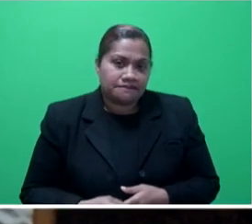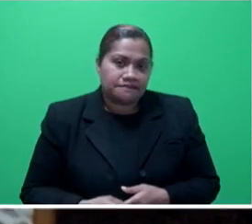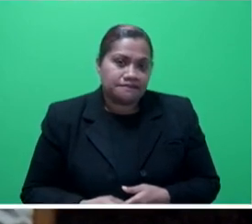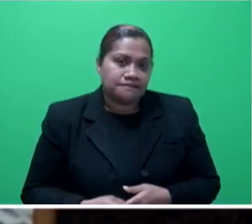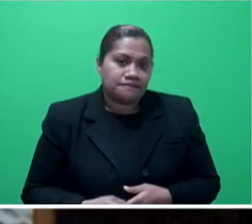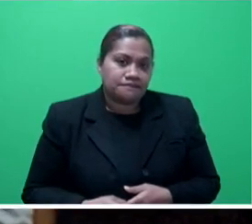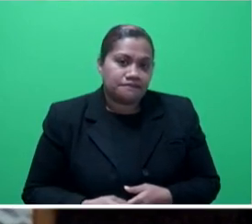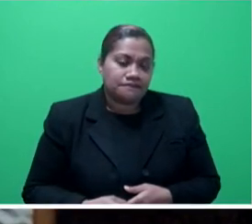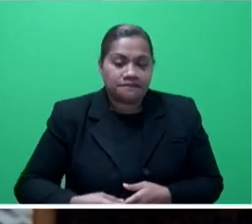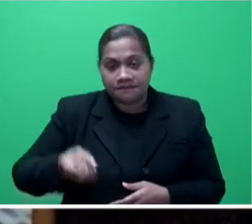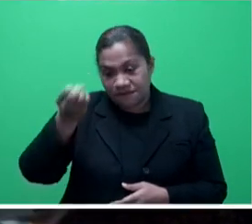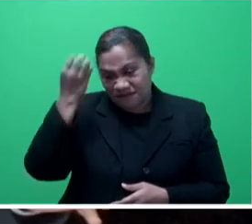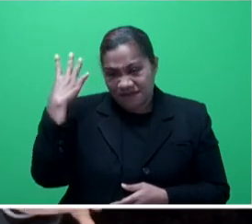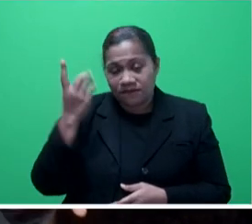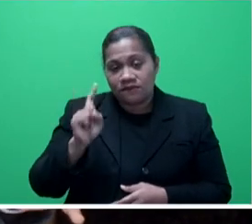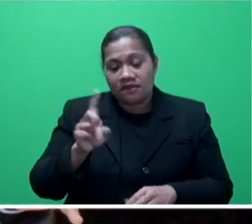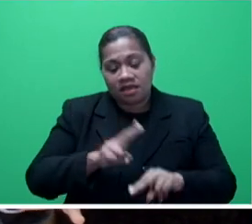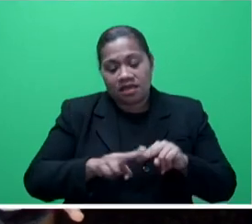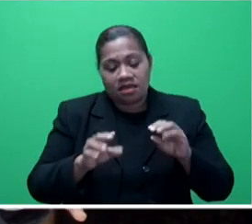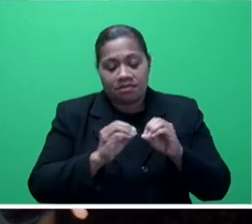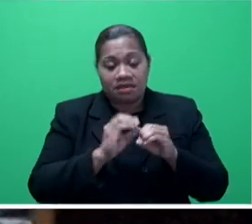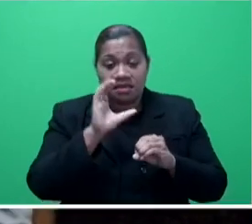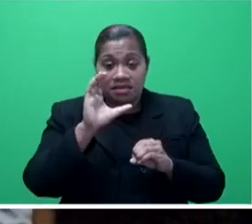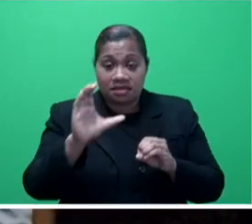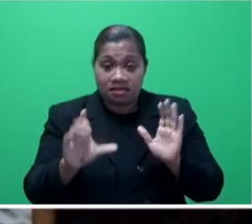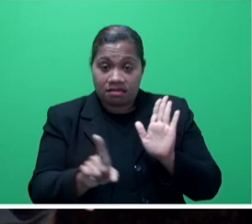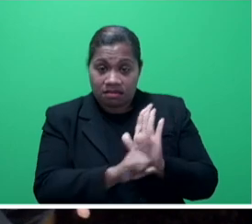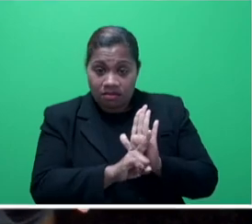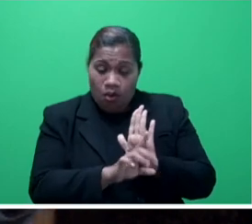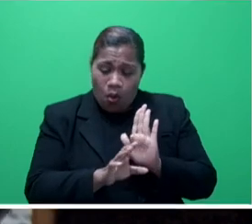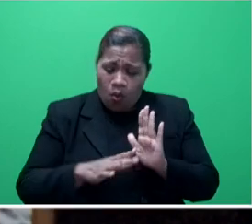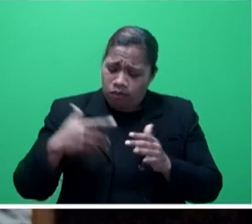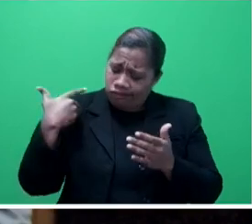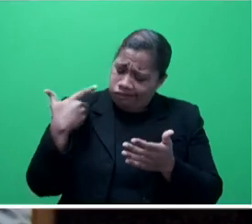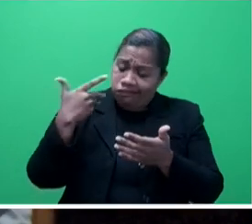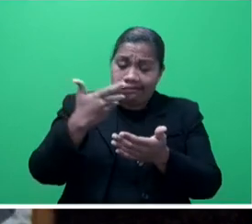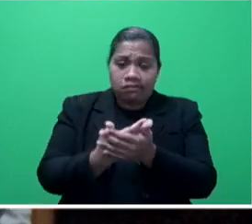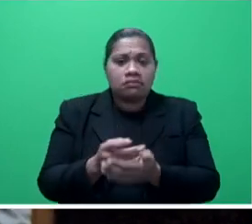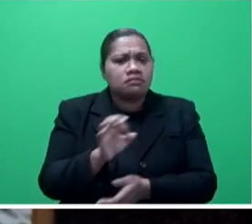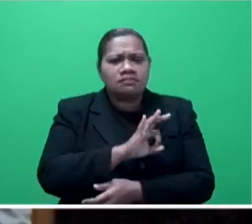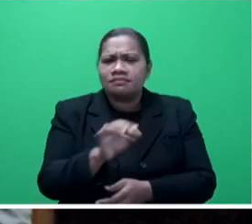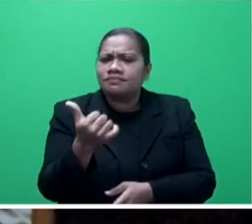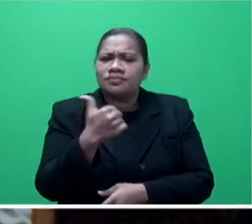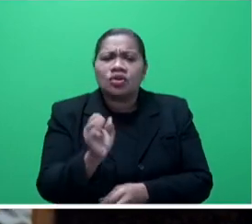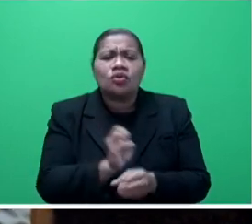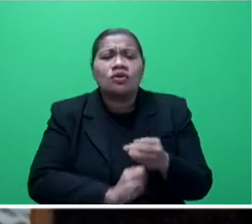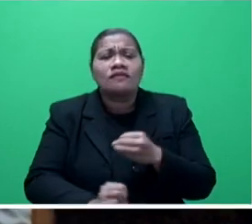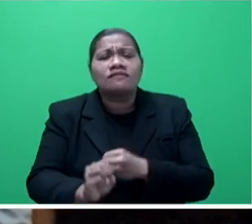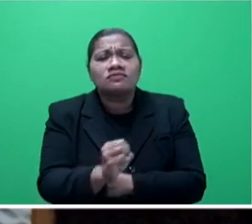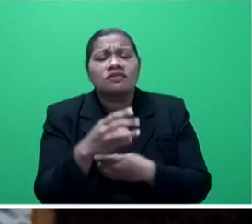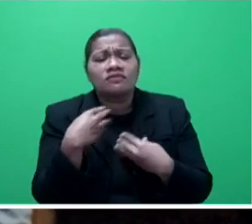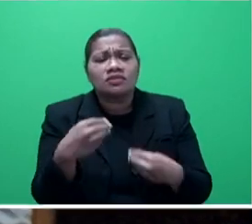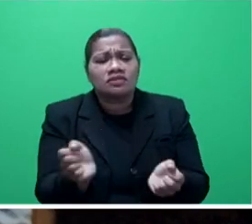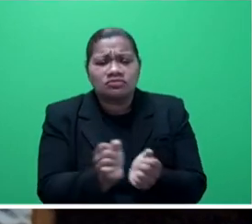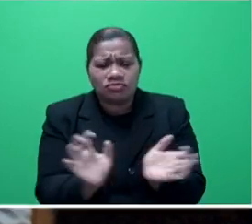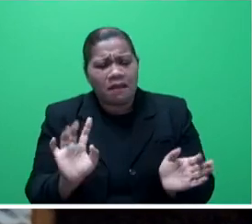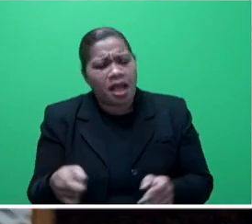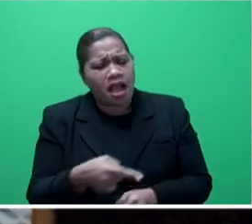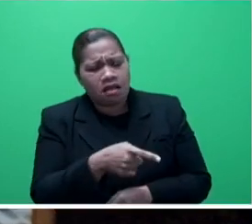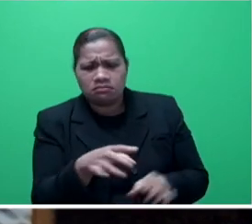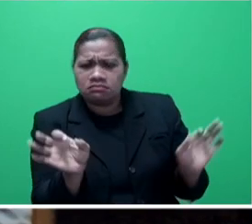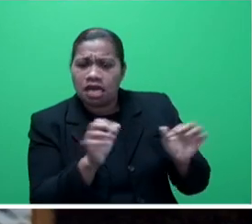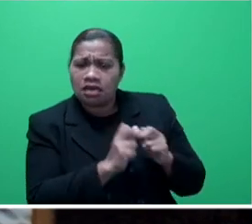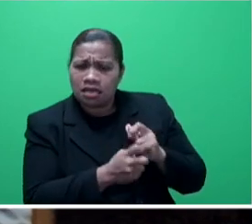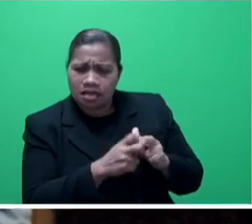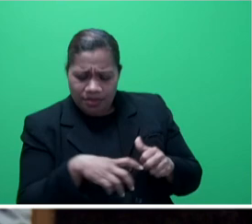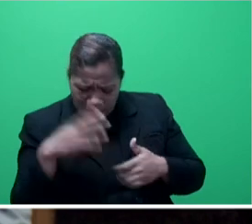They forget the fact that FPCL all these years has not been using the Office of the Auditor General, yet they don't have a problem with that. It's stable